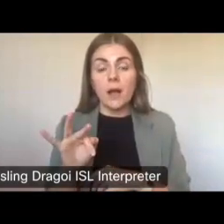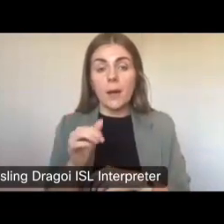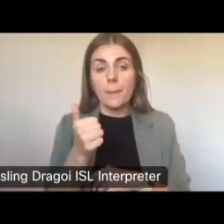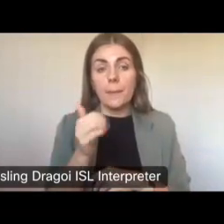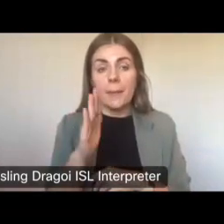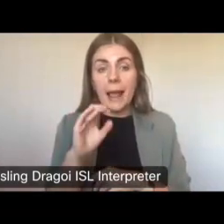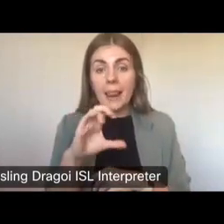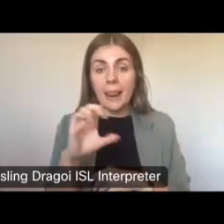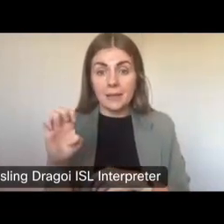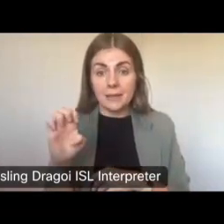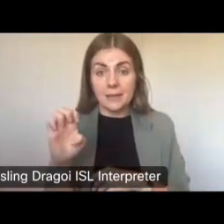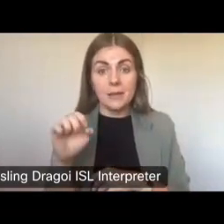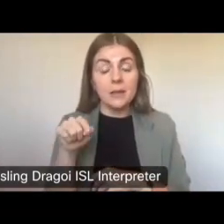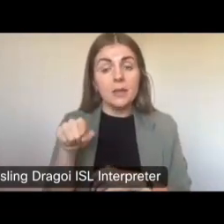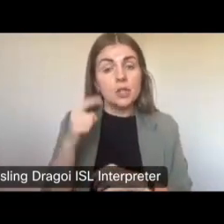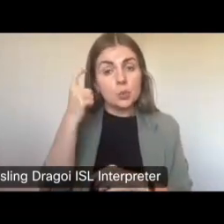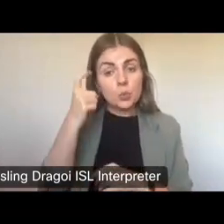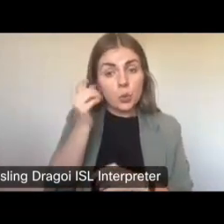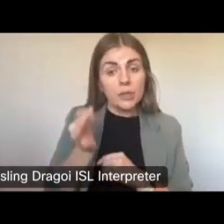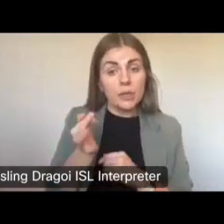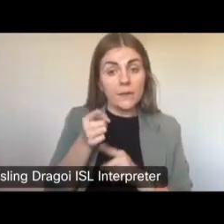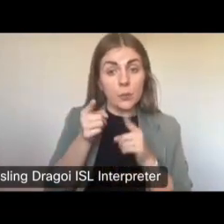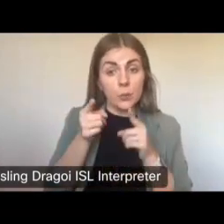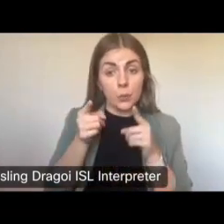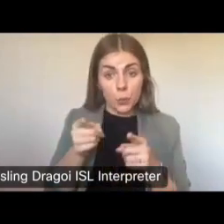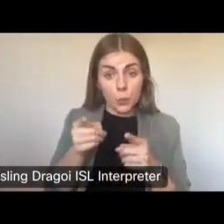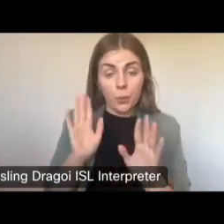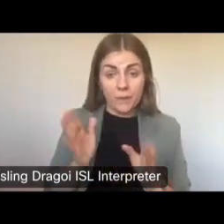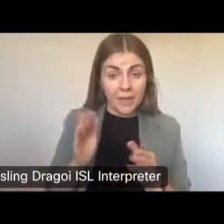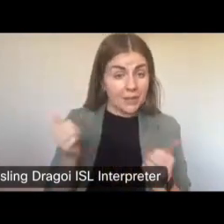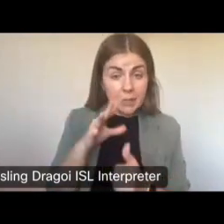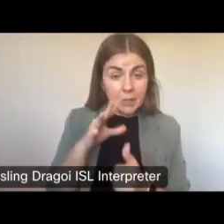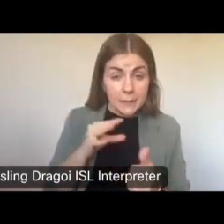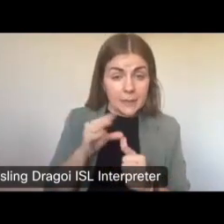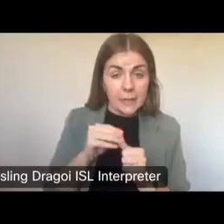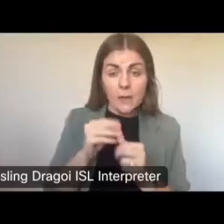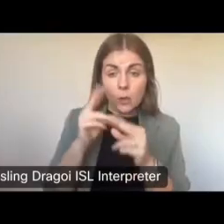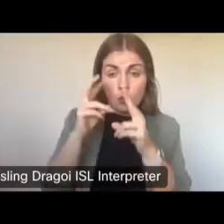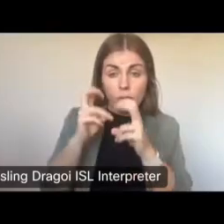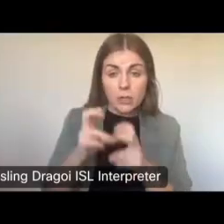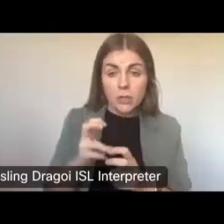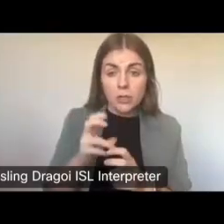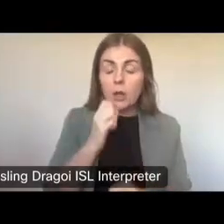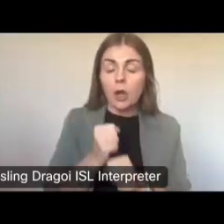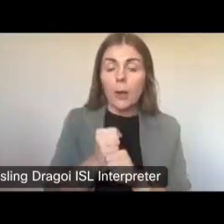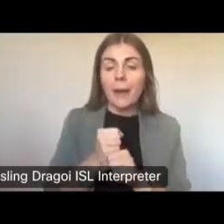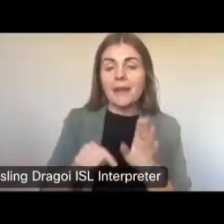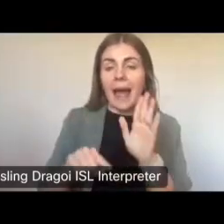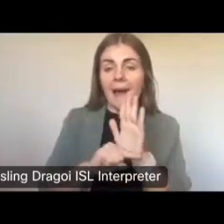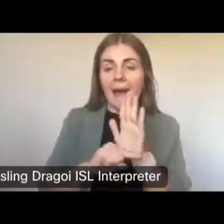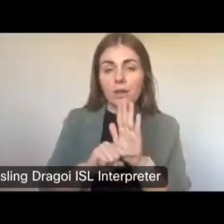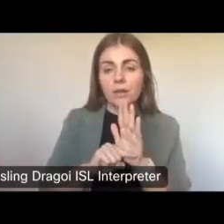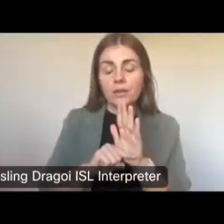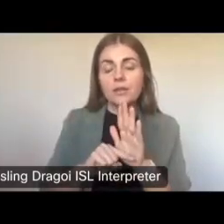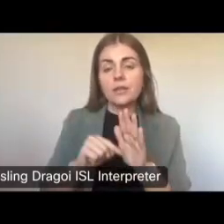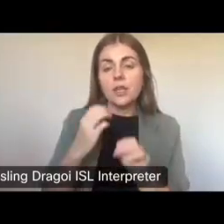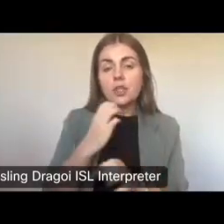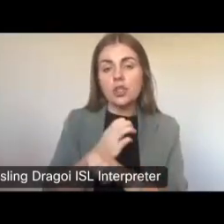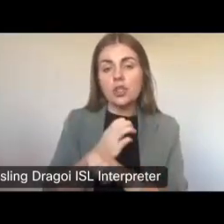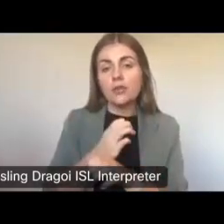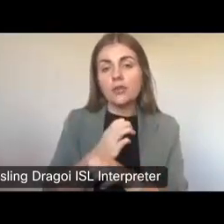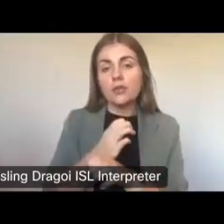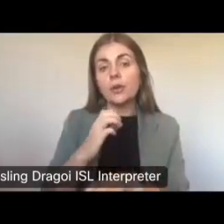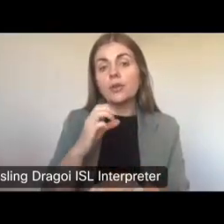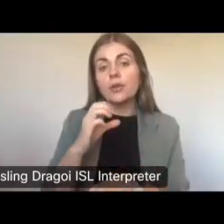wondering if you've done any specific research in that area around adverse childhood trauma in your